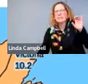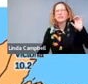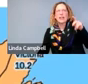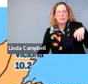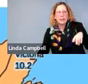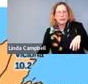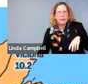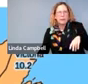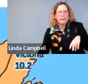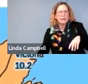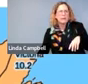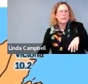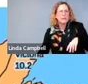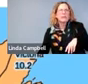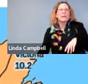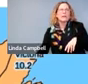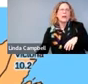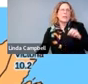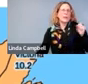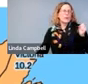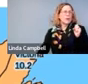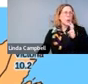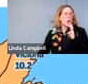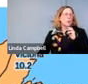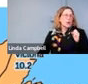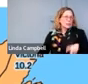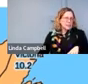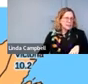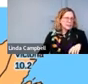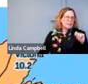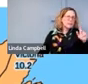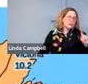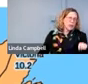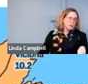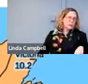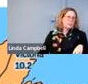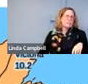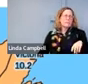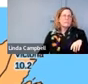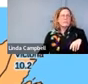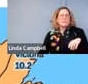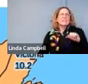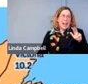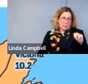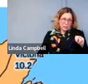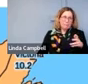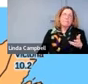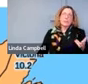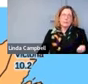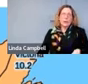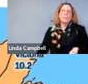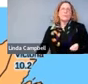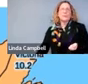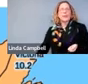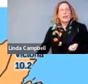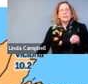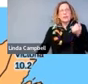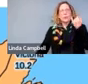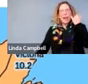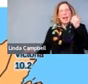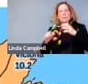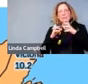So northern pike is similar to chain pickerel, we have salmon bass, and then we have cold water species, so trouts, salmon for sure